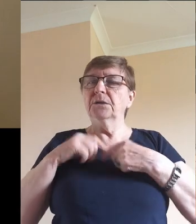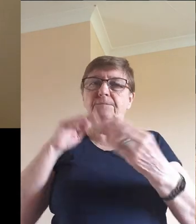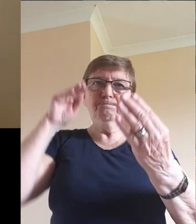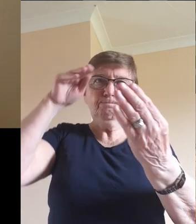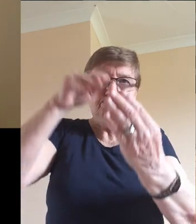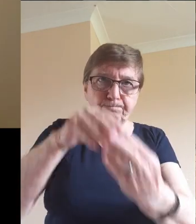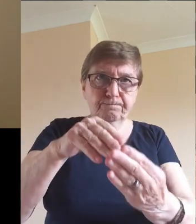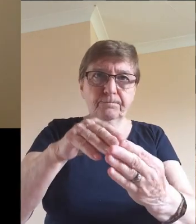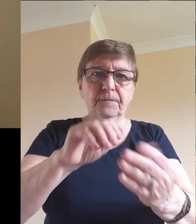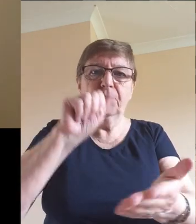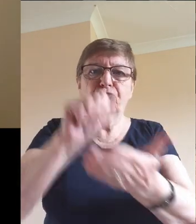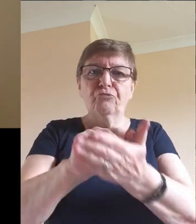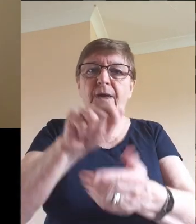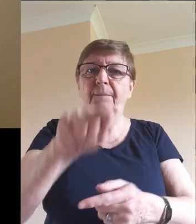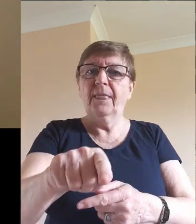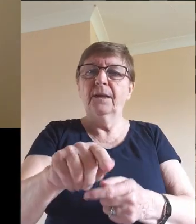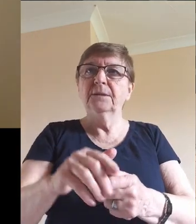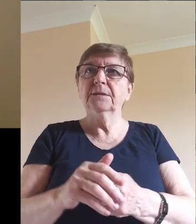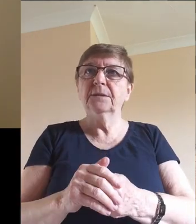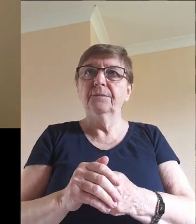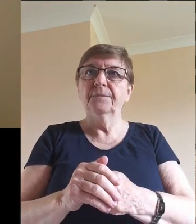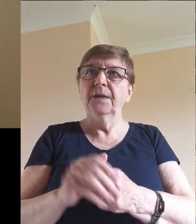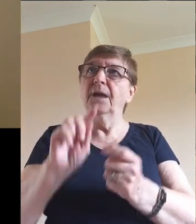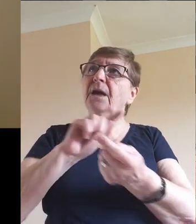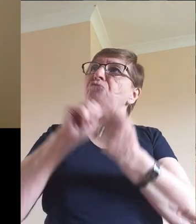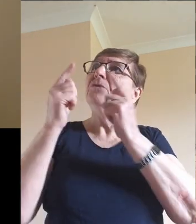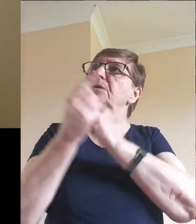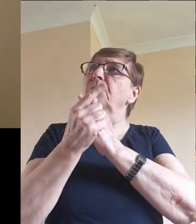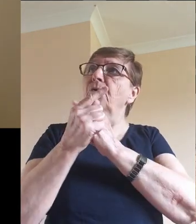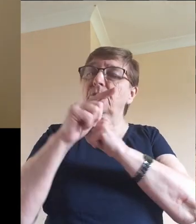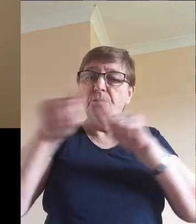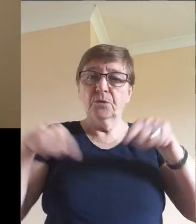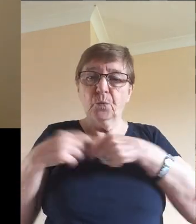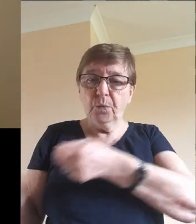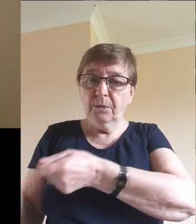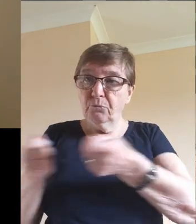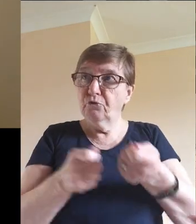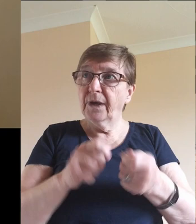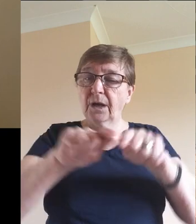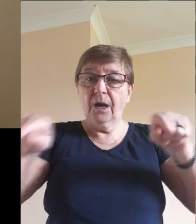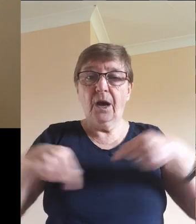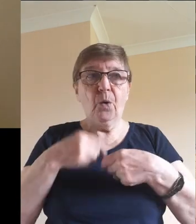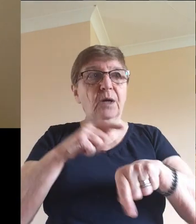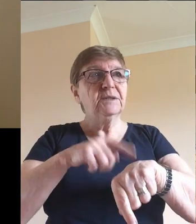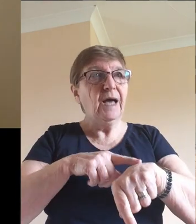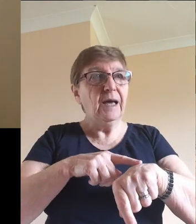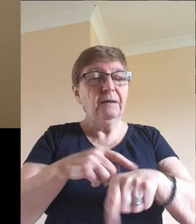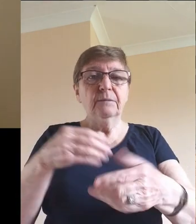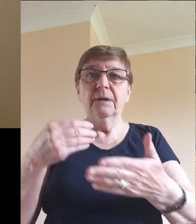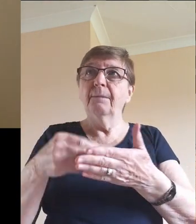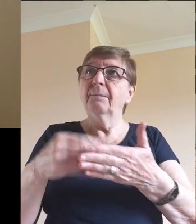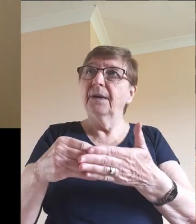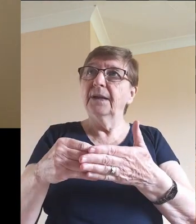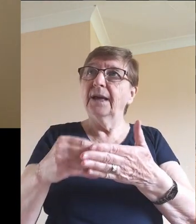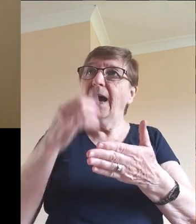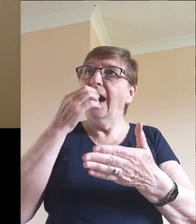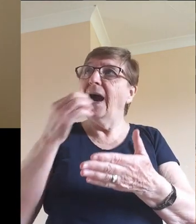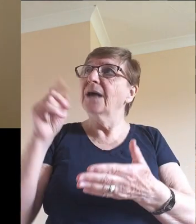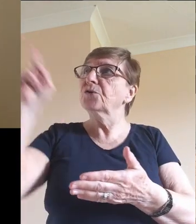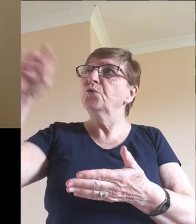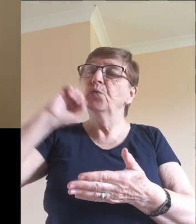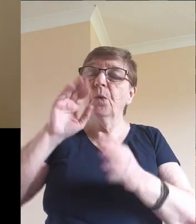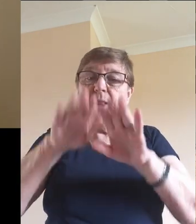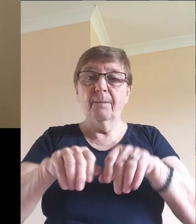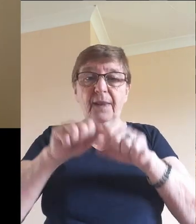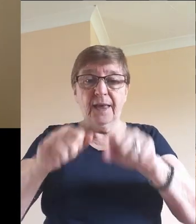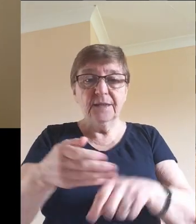In response, we bring our offerings of time and money and ask that you bless them and that they are used locally and